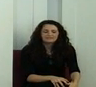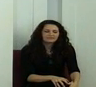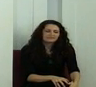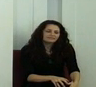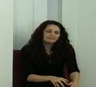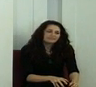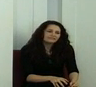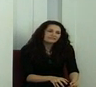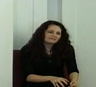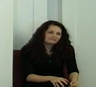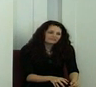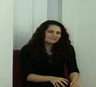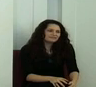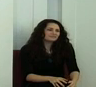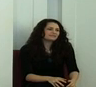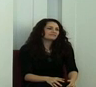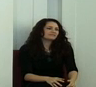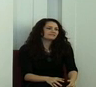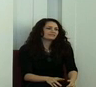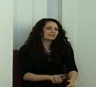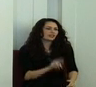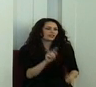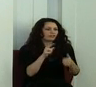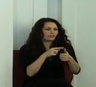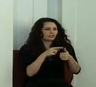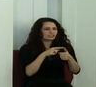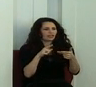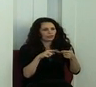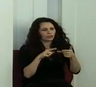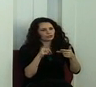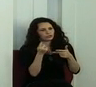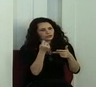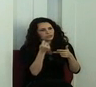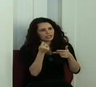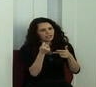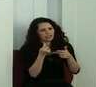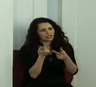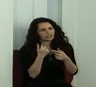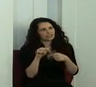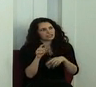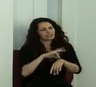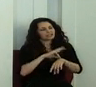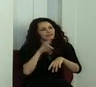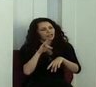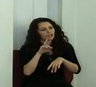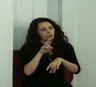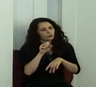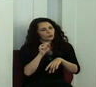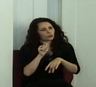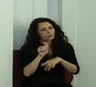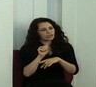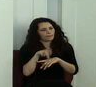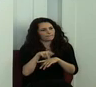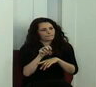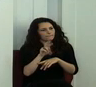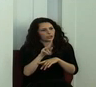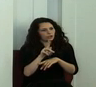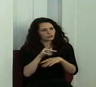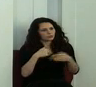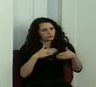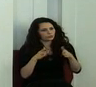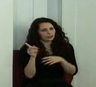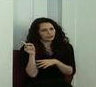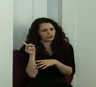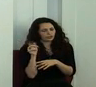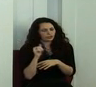They will be gathering the first and third Tuesday, so this coming Tuesday, 7 o'clock in the Rosa Parks room, which is behind the sanctuary here.